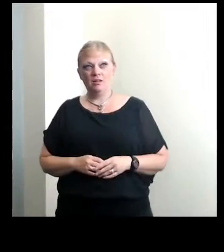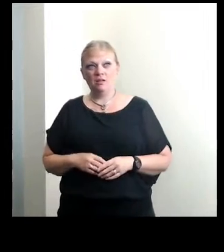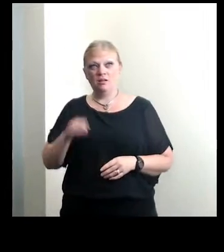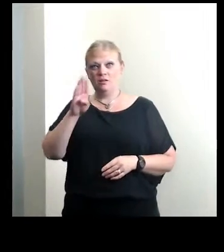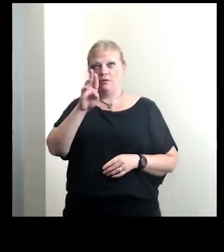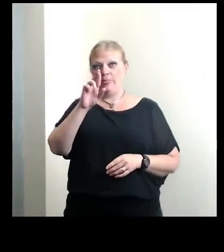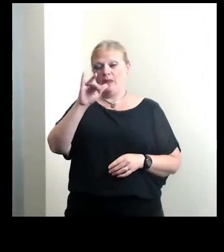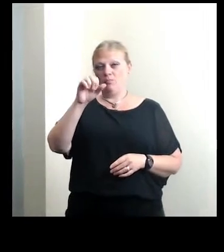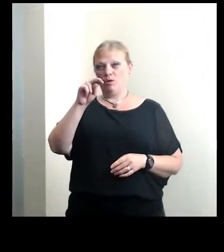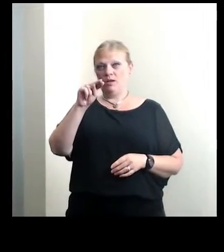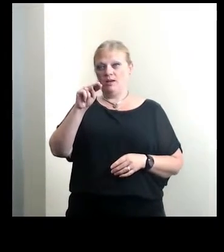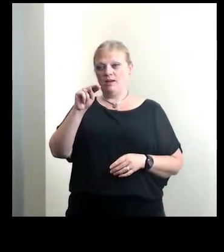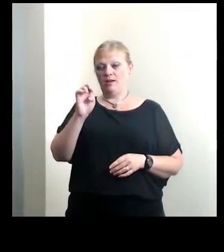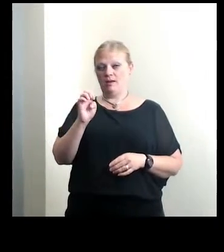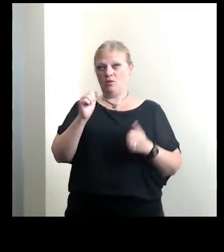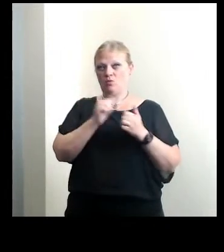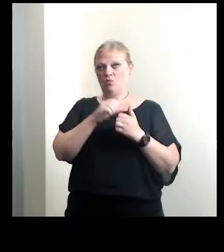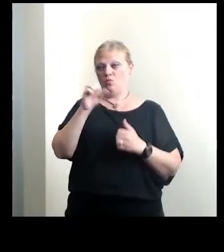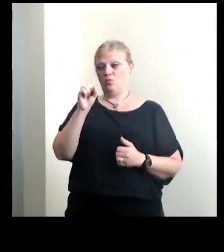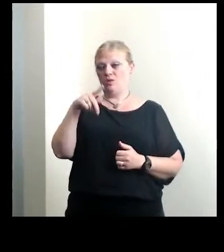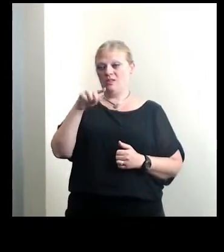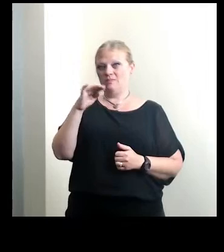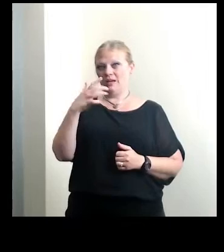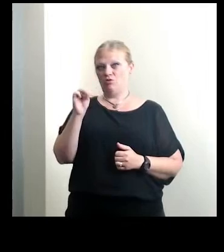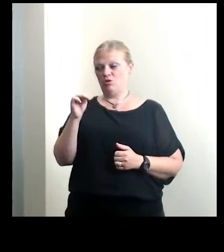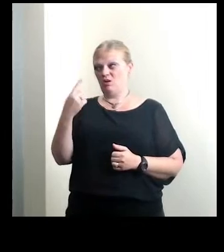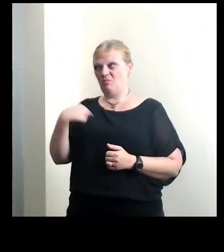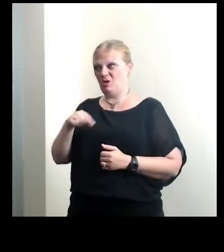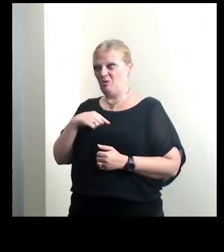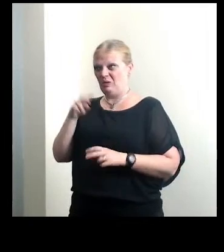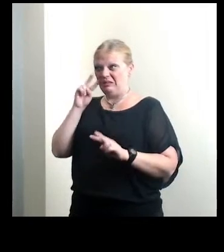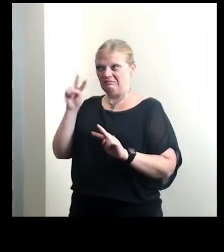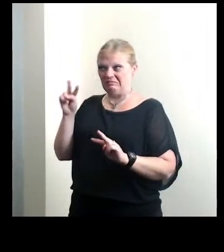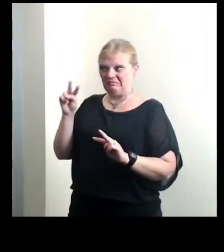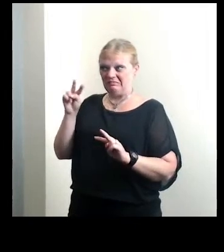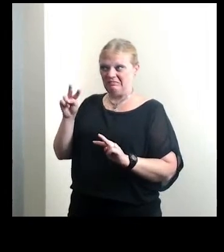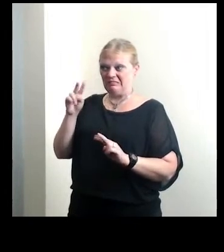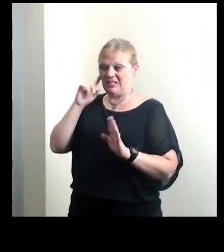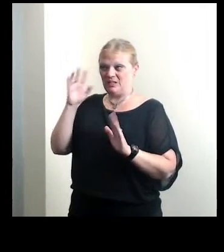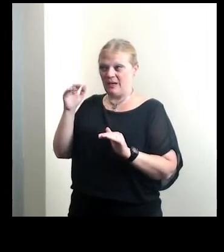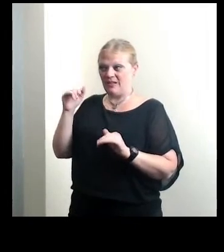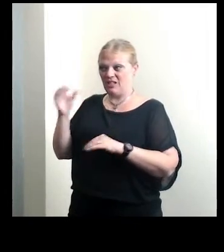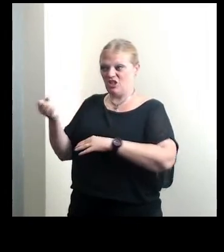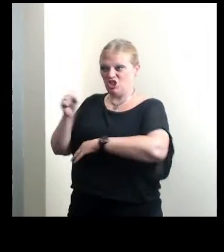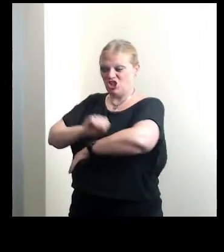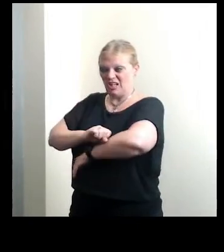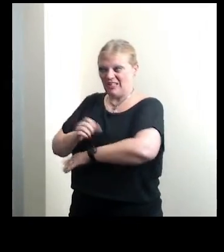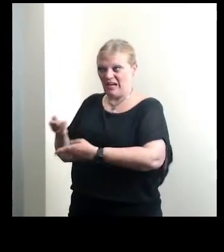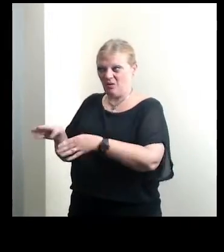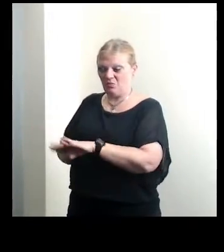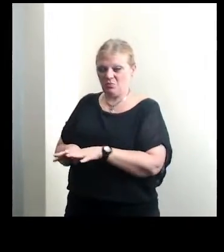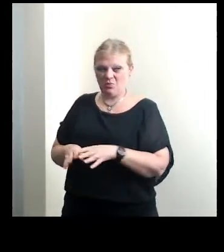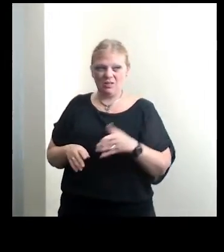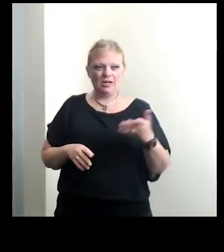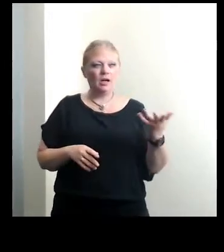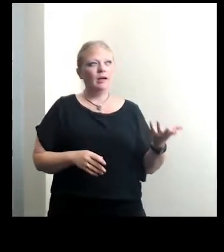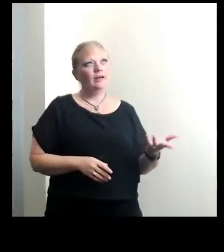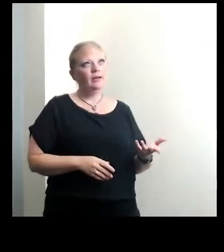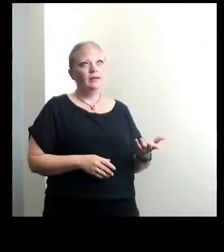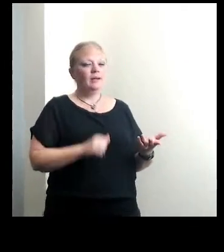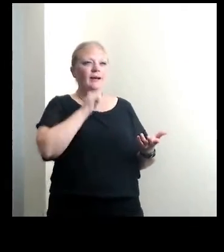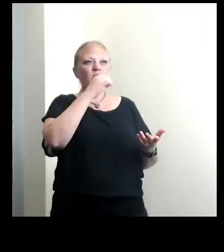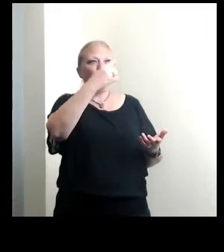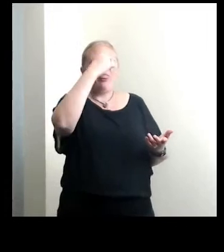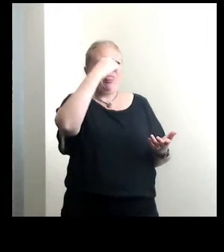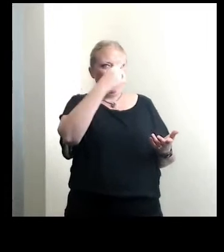I'm Brianne with Spectrum News. Are we facing another shutdown? I do not. The question was, are we facing another shutdown? I do not